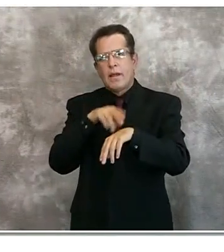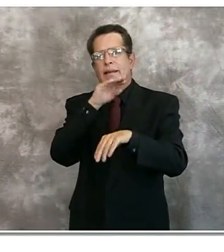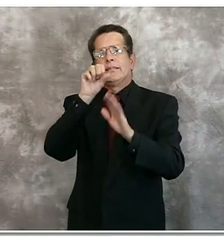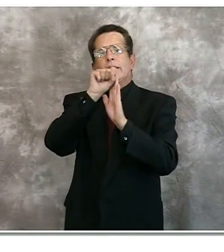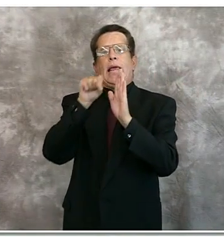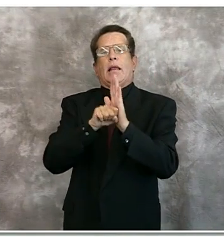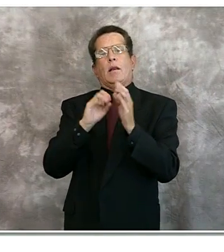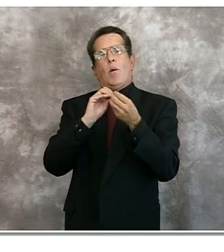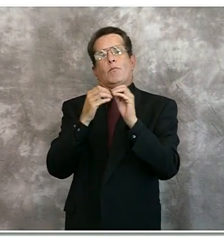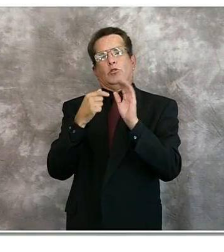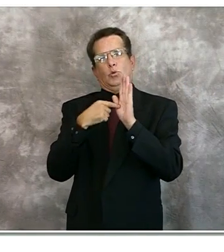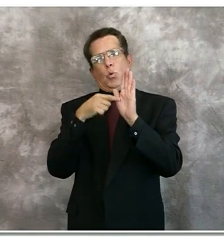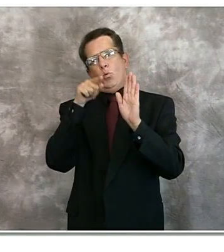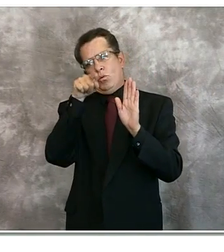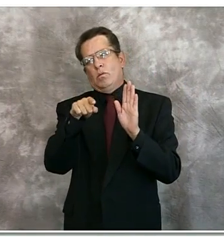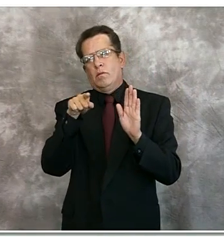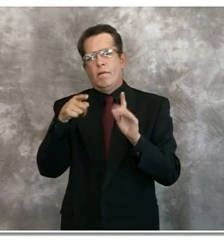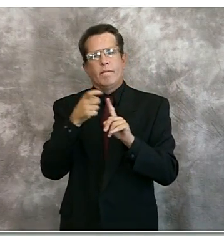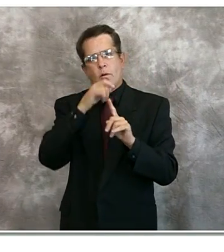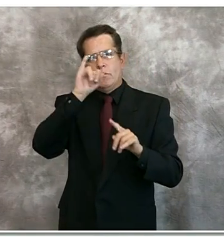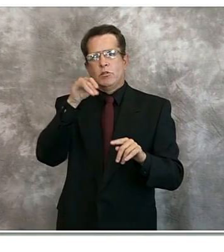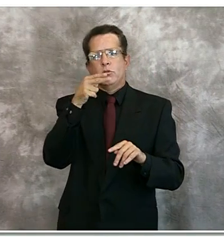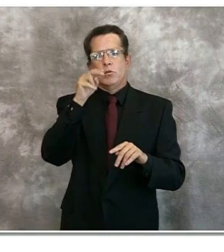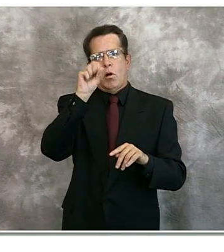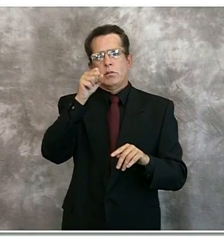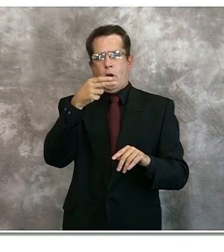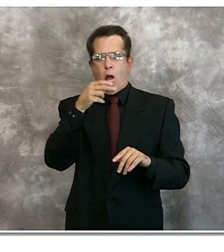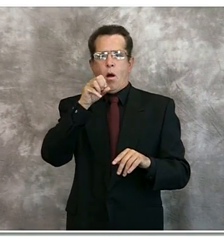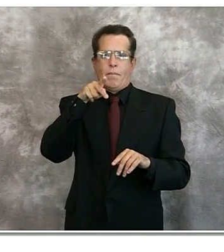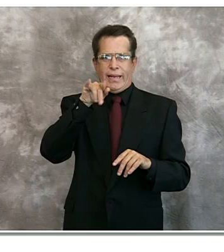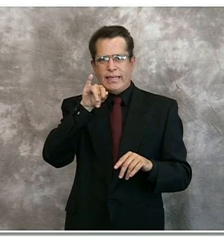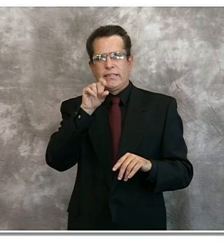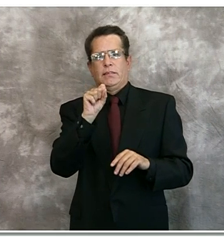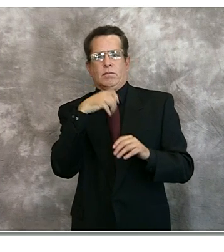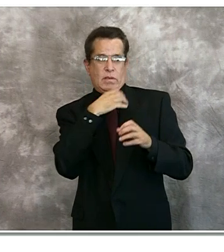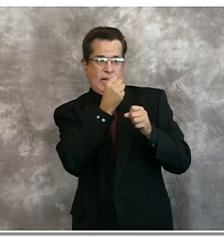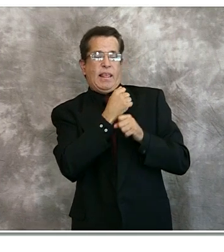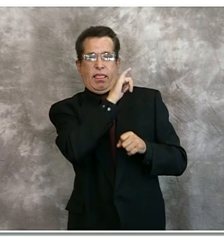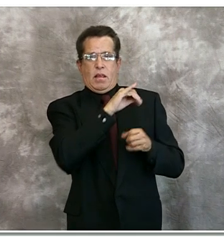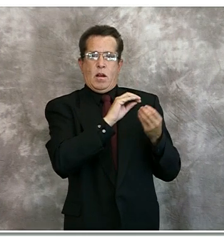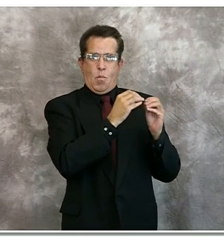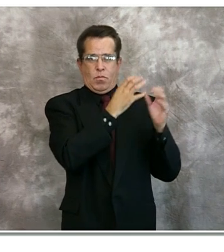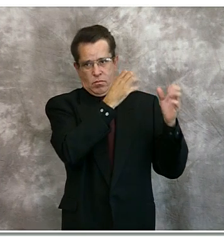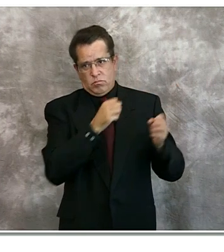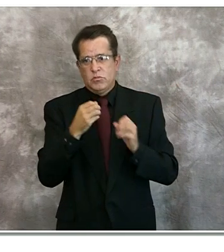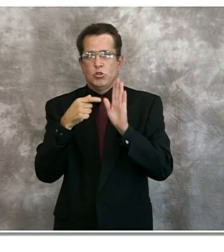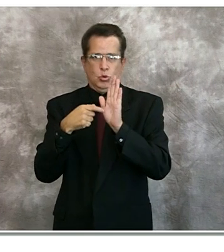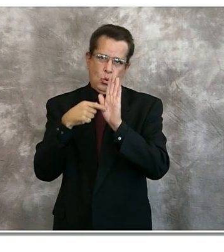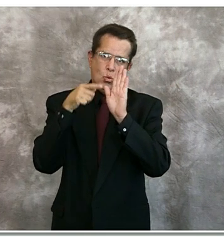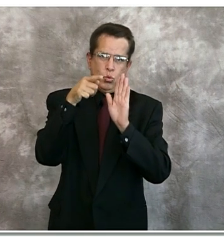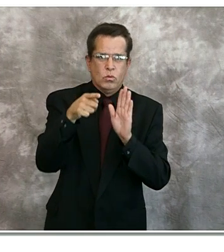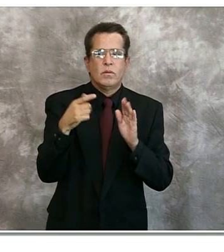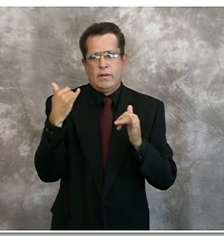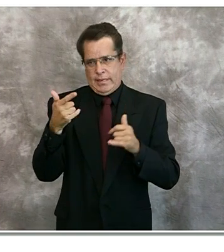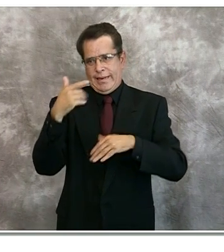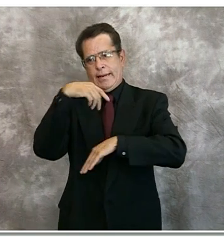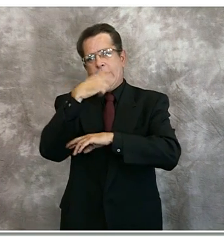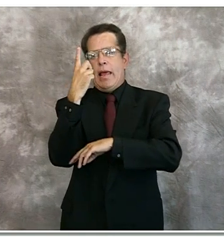are based on data from the Johns Hopkins dashboard, and these data were obtained today at